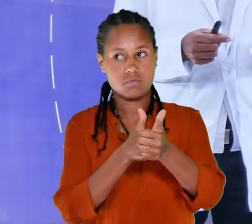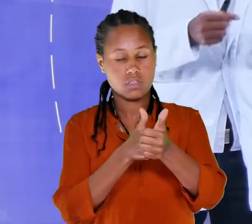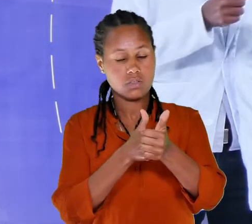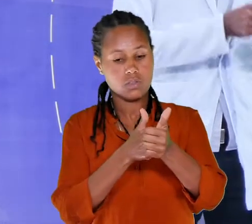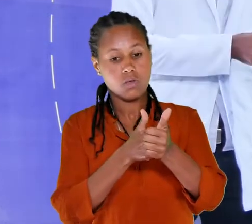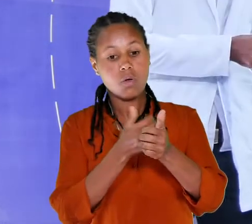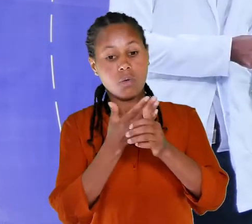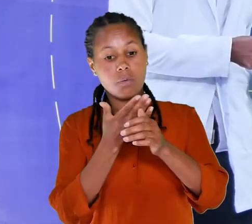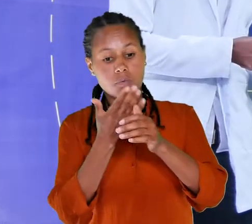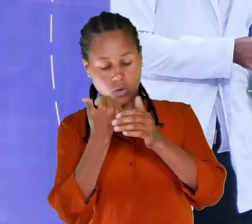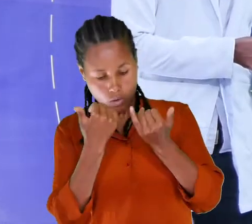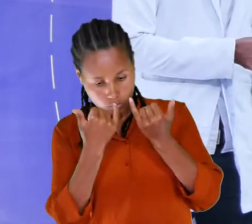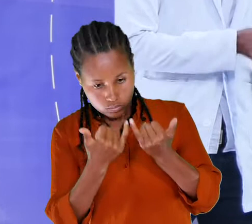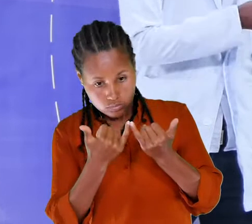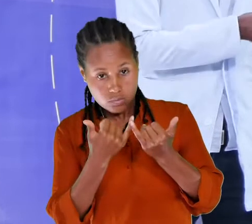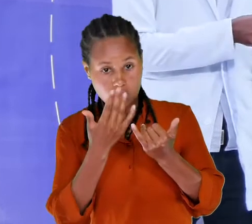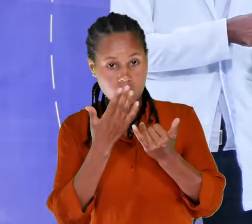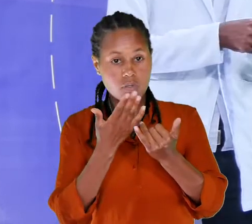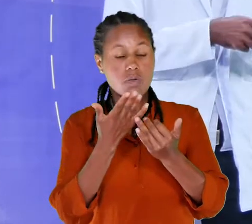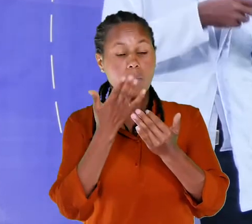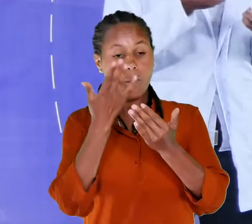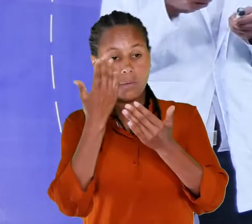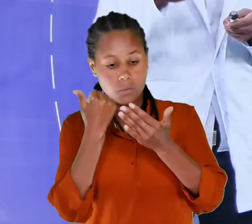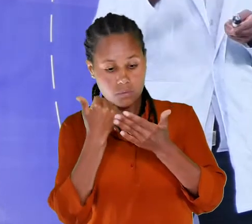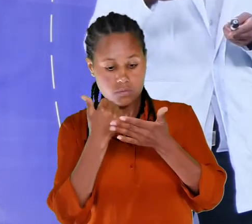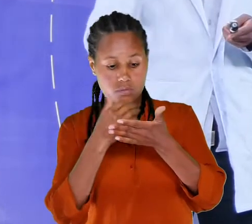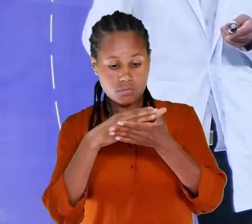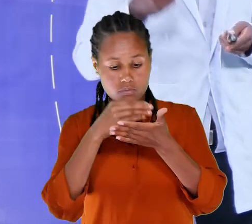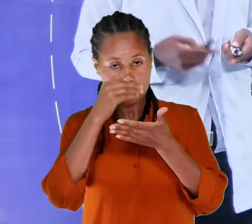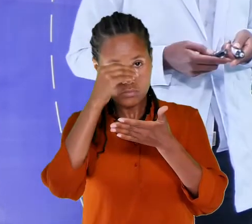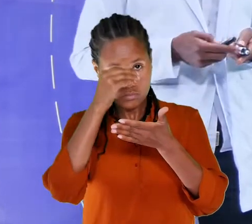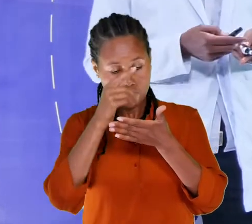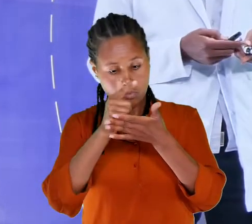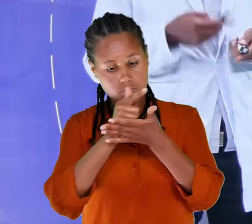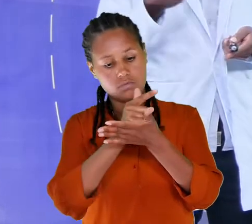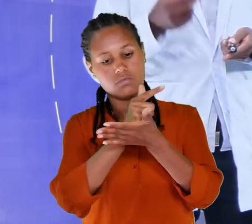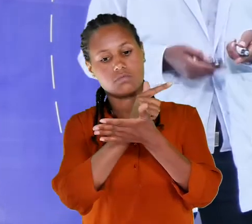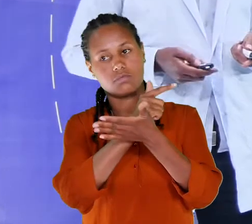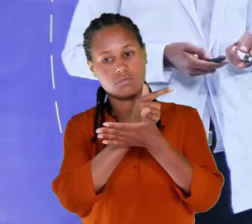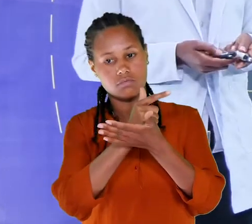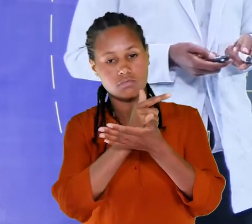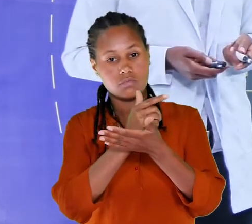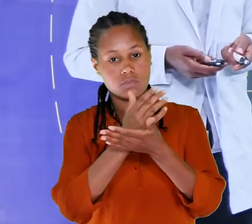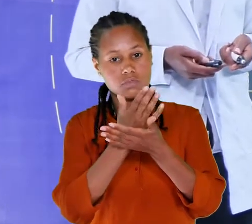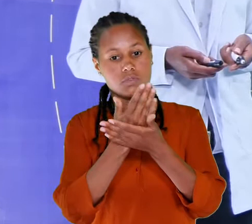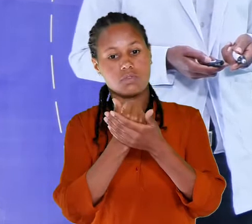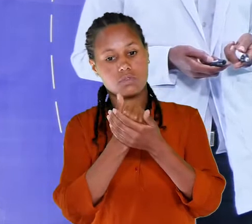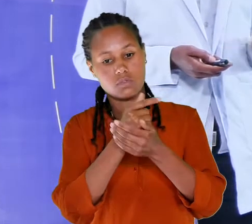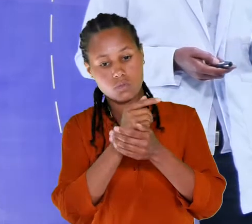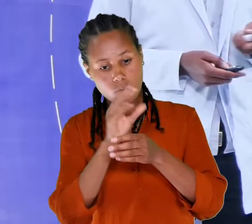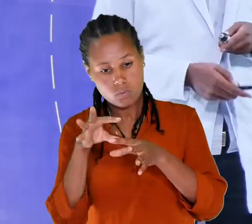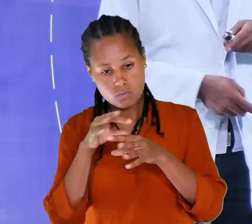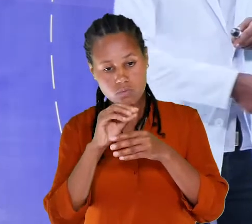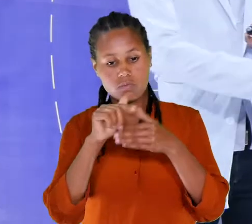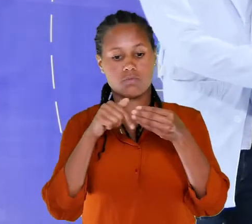replace the program which you are not following in the class.